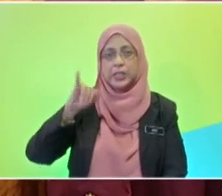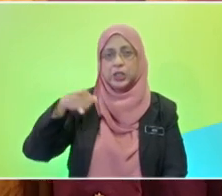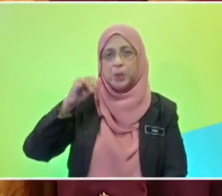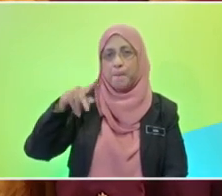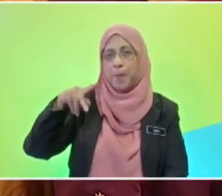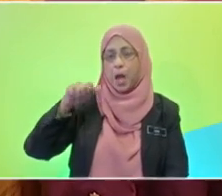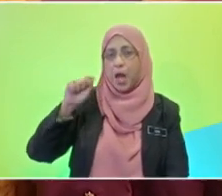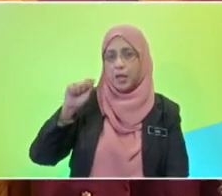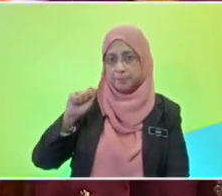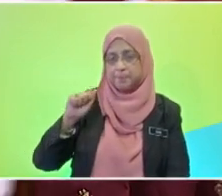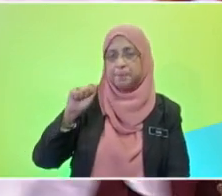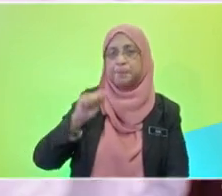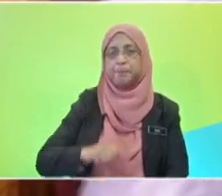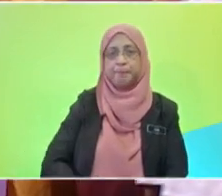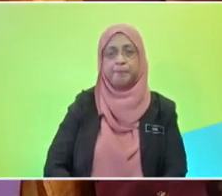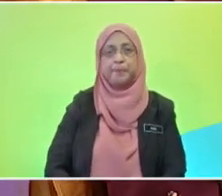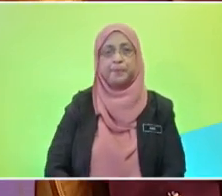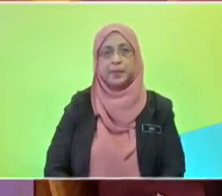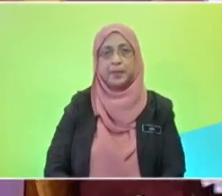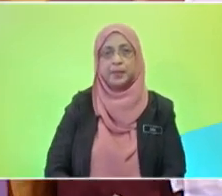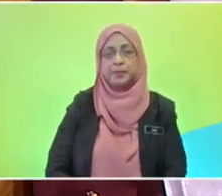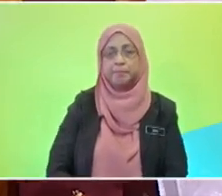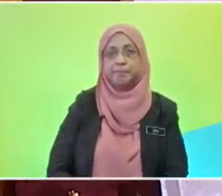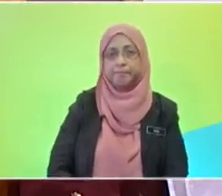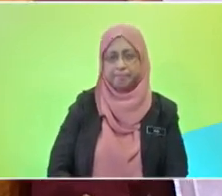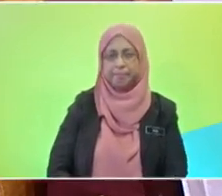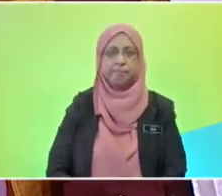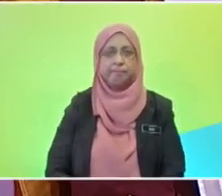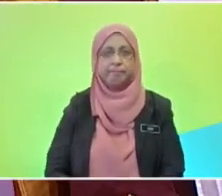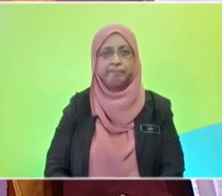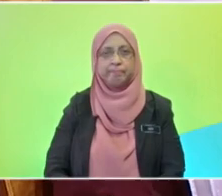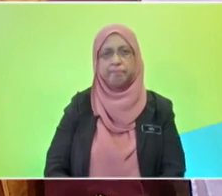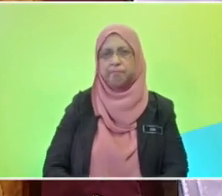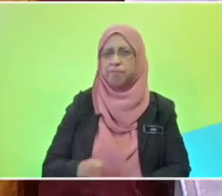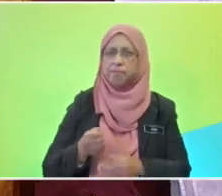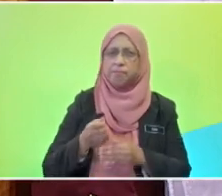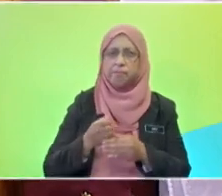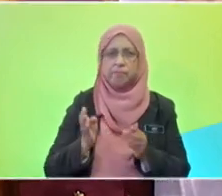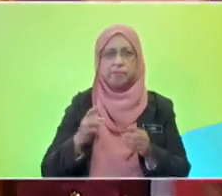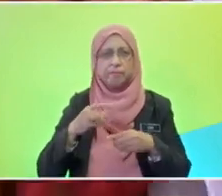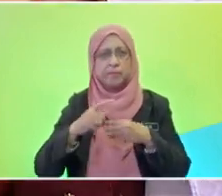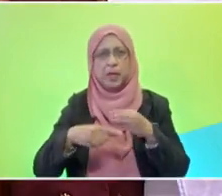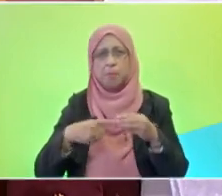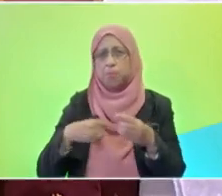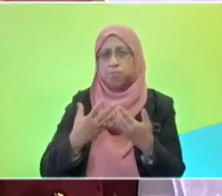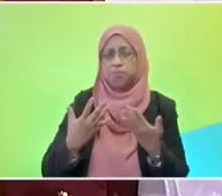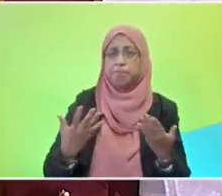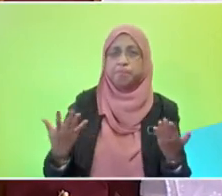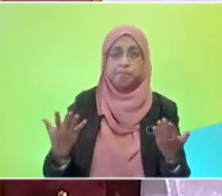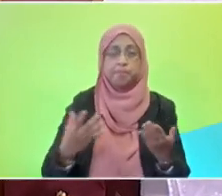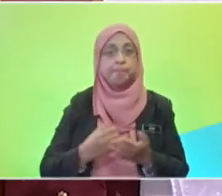pair of pants inside. Okay. And they have different types of pants. Okay. I see. These are